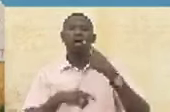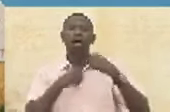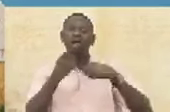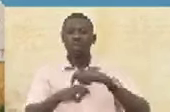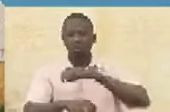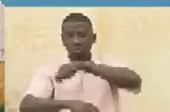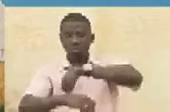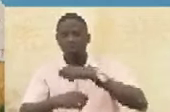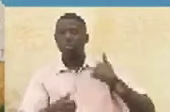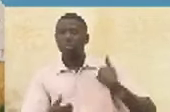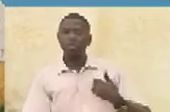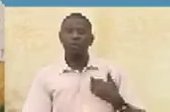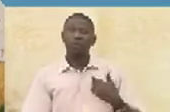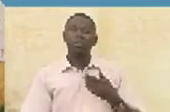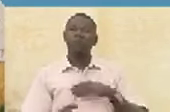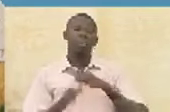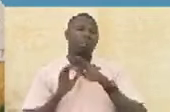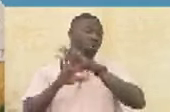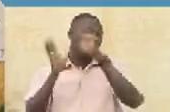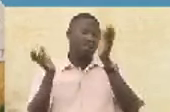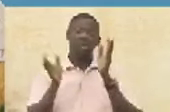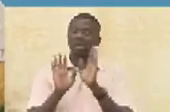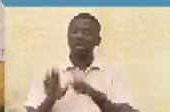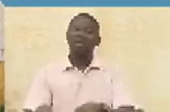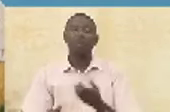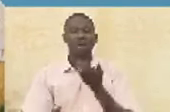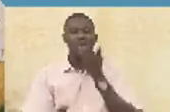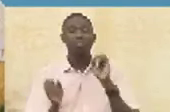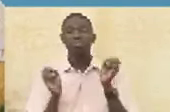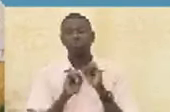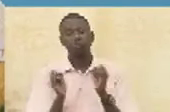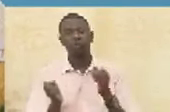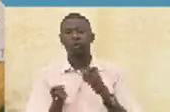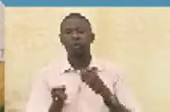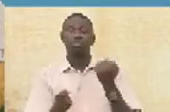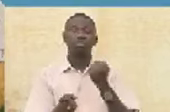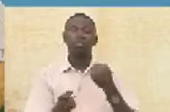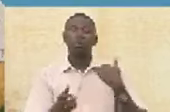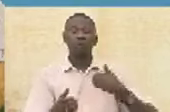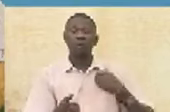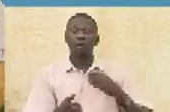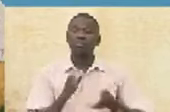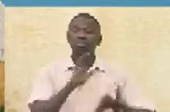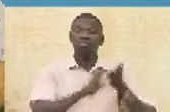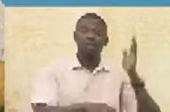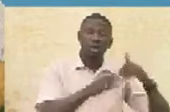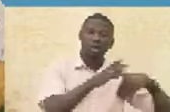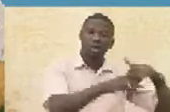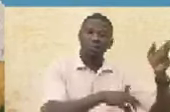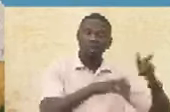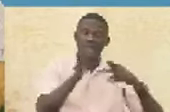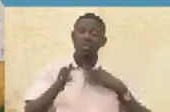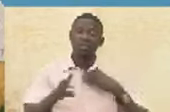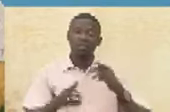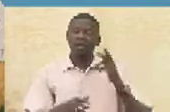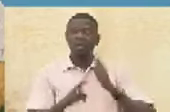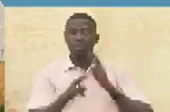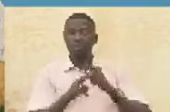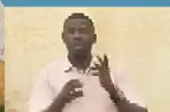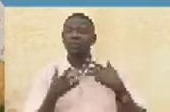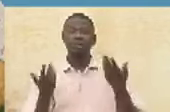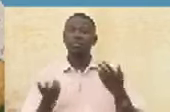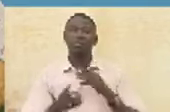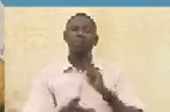the food for the people, well, it was left there uneaten because people had to disperse in a hurry against their